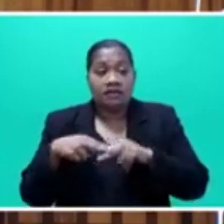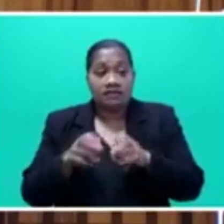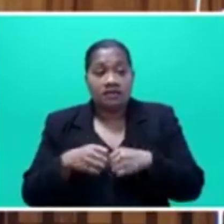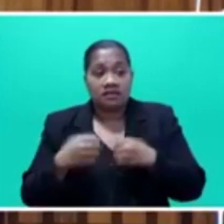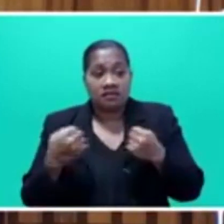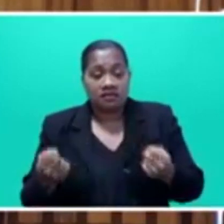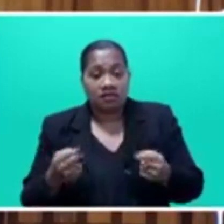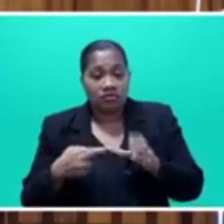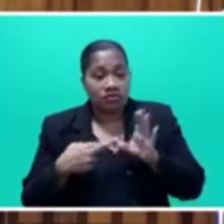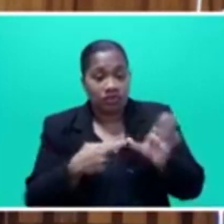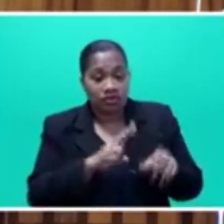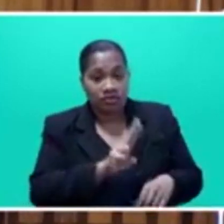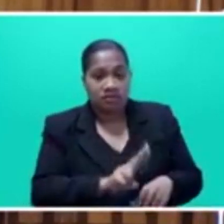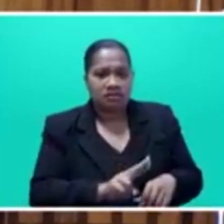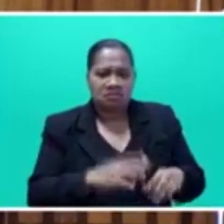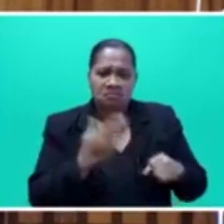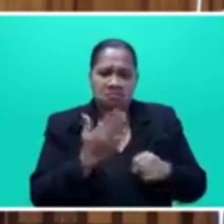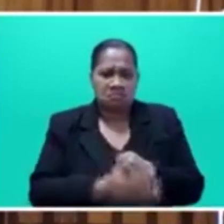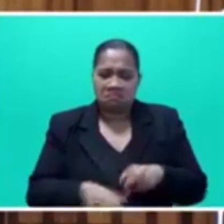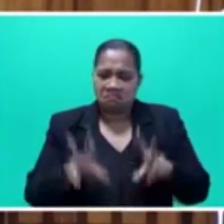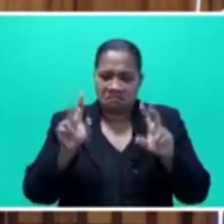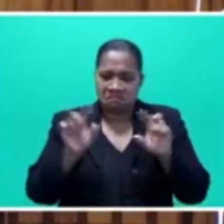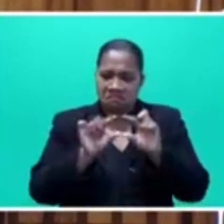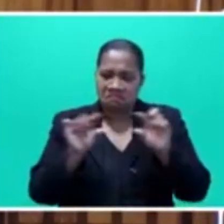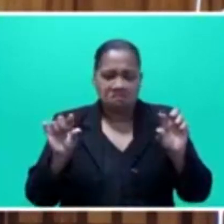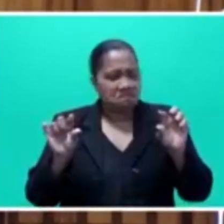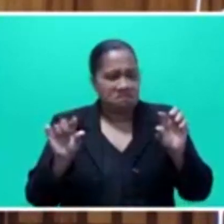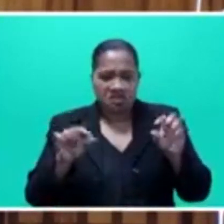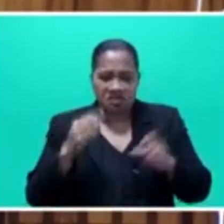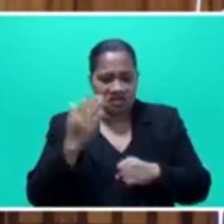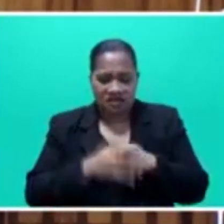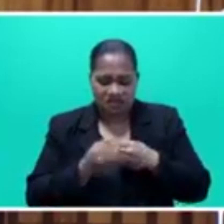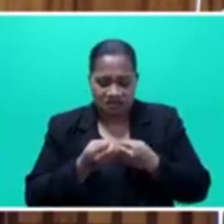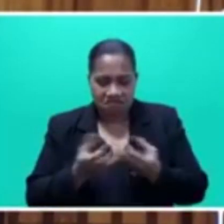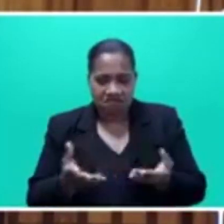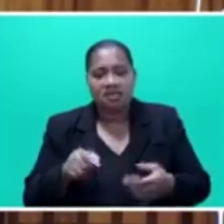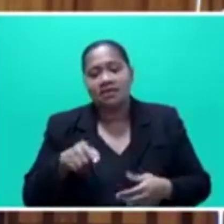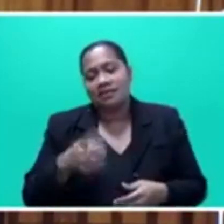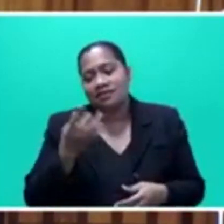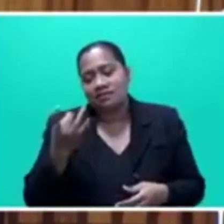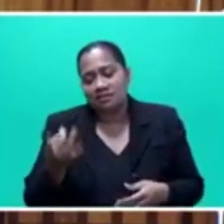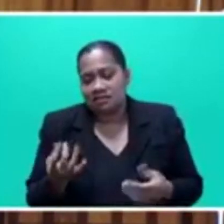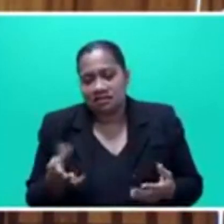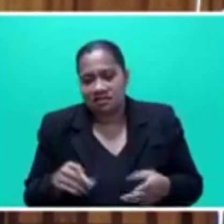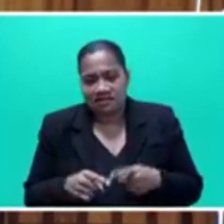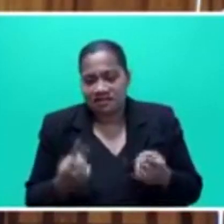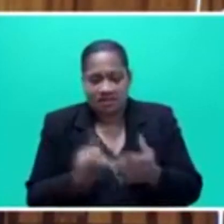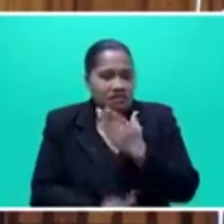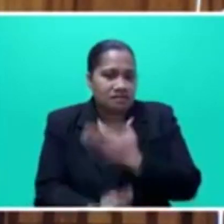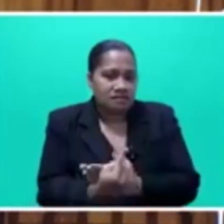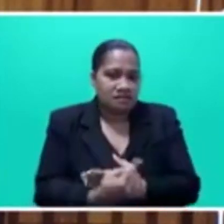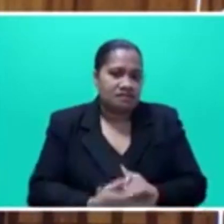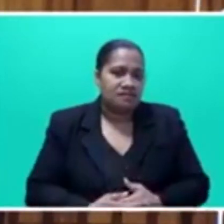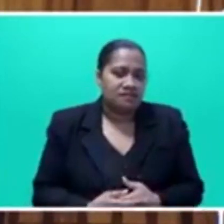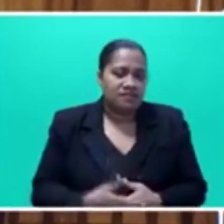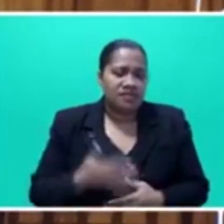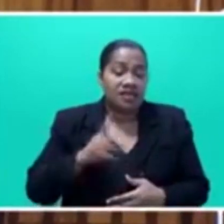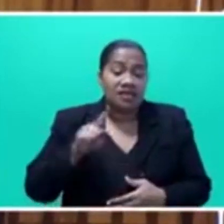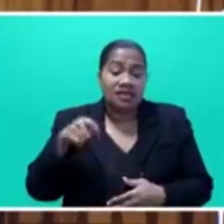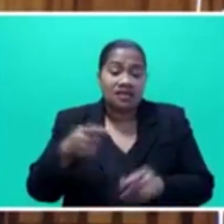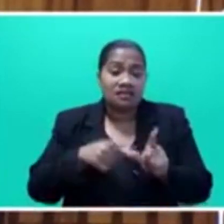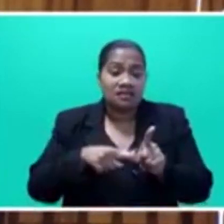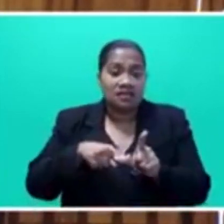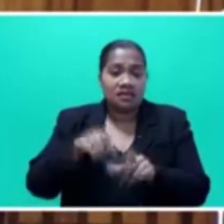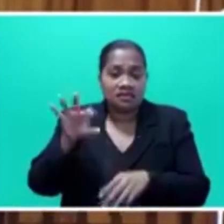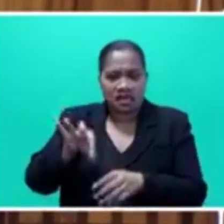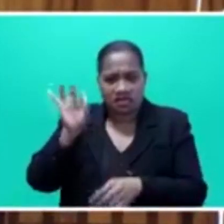quote that at all. This is the kind of obfuscation that's going on, Mr. Speaker, sir. And I want to highlight, because we're going to elections next year,